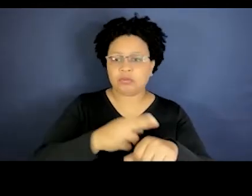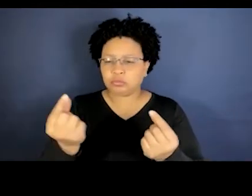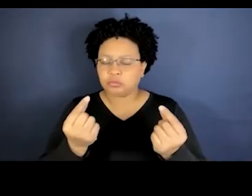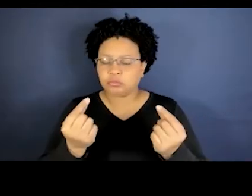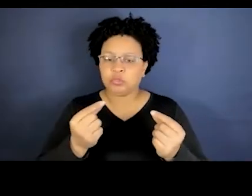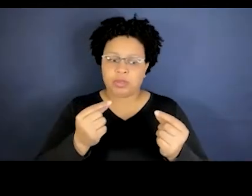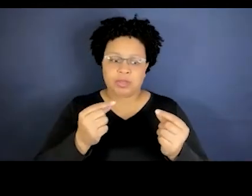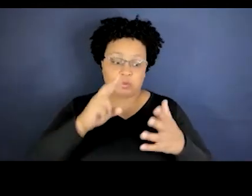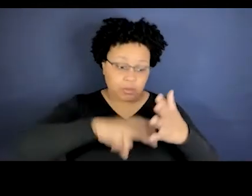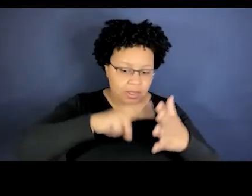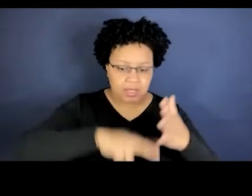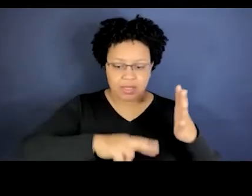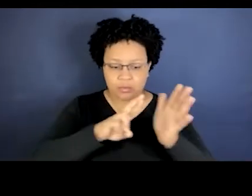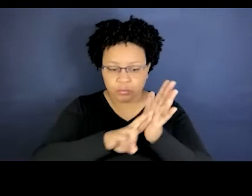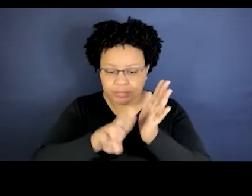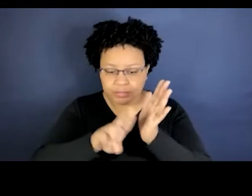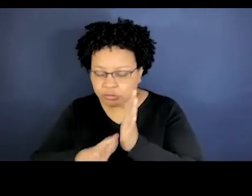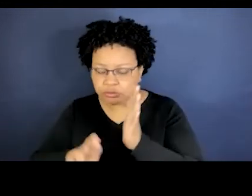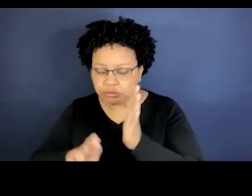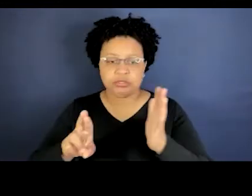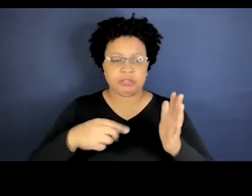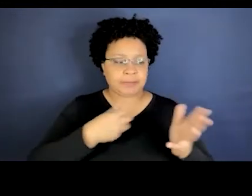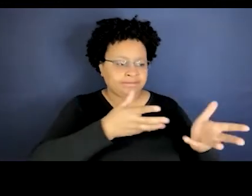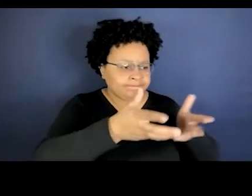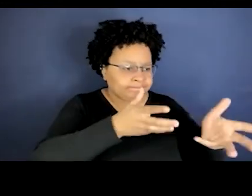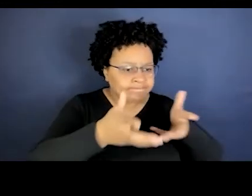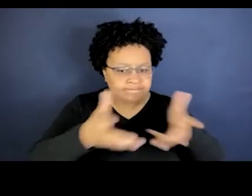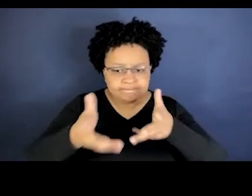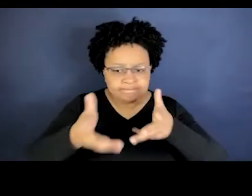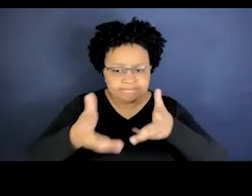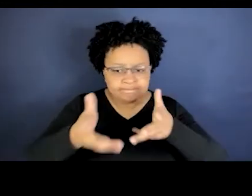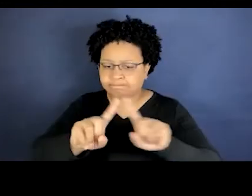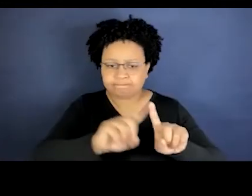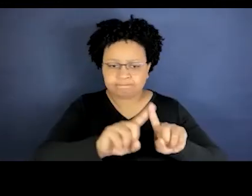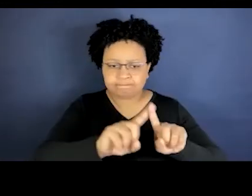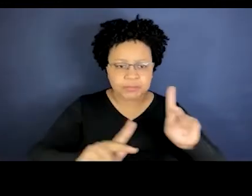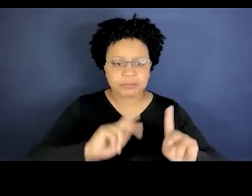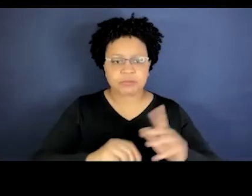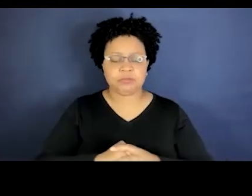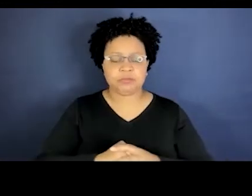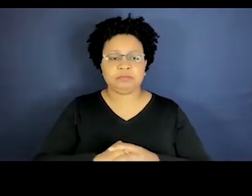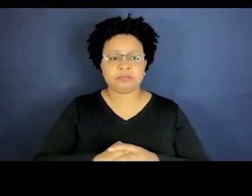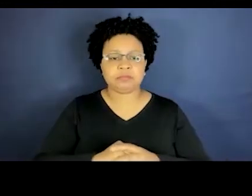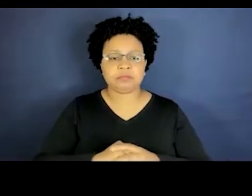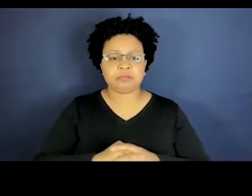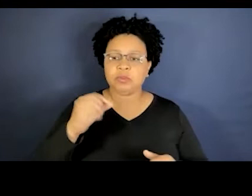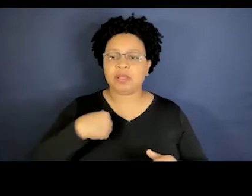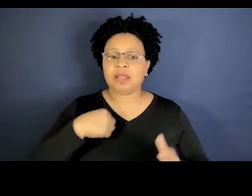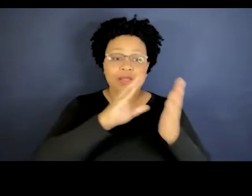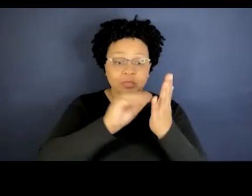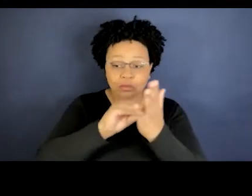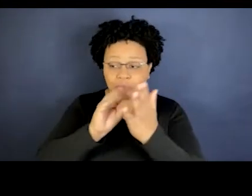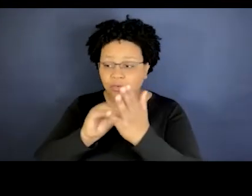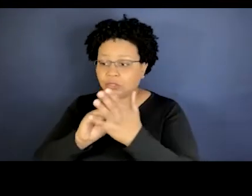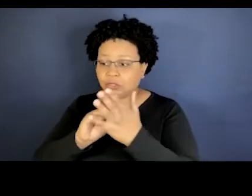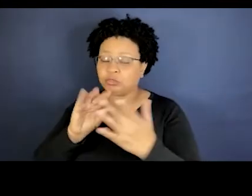researching, and then talking to people. So as I learned to network with people, I found